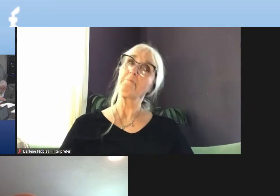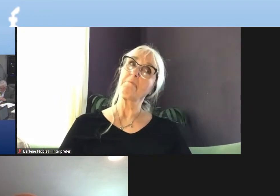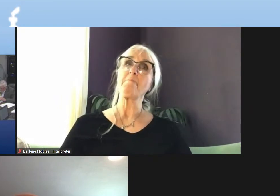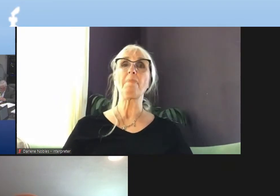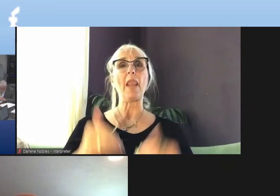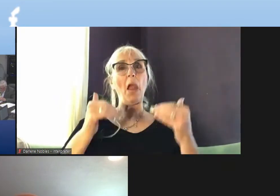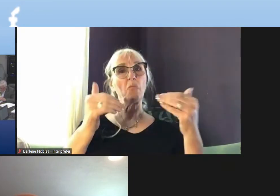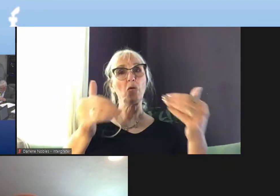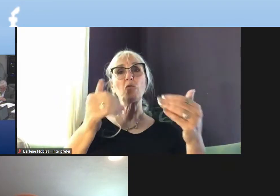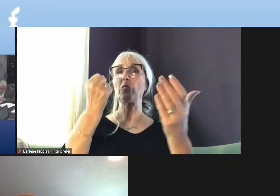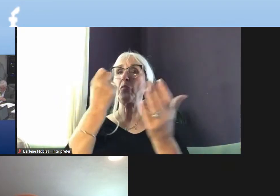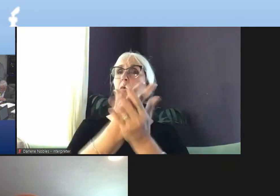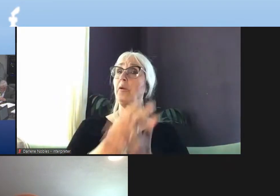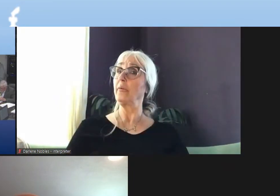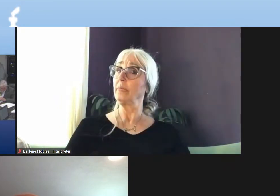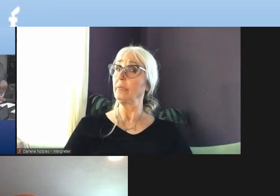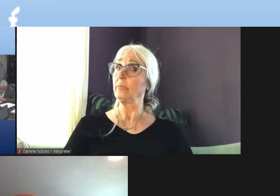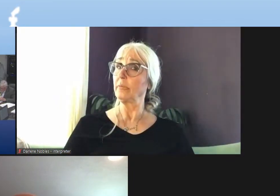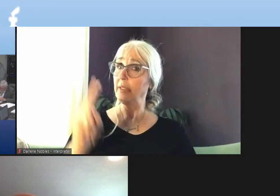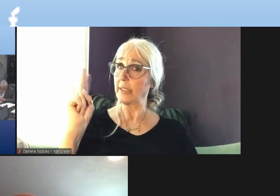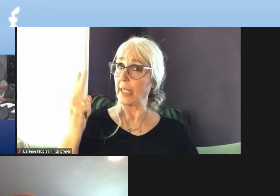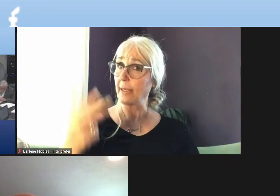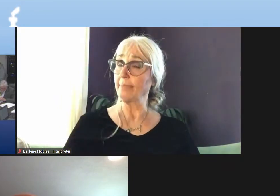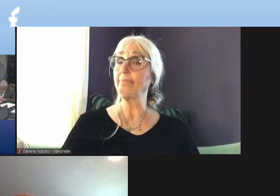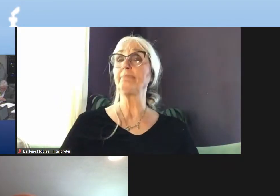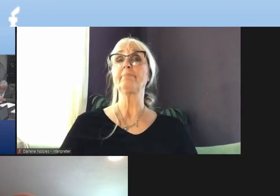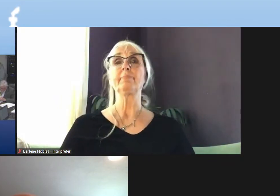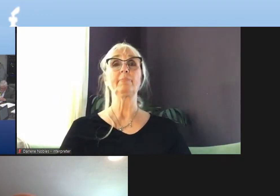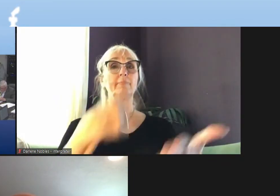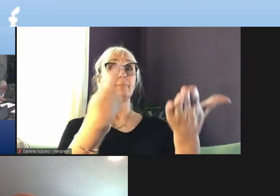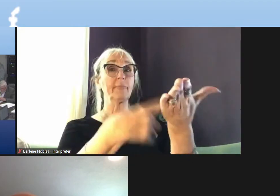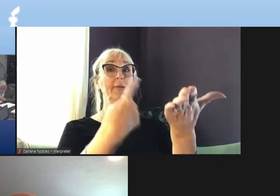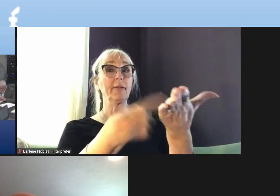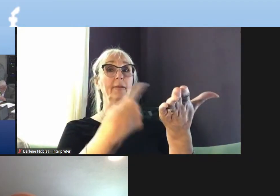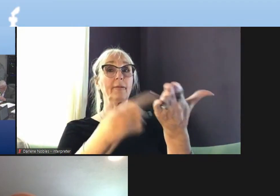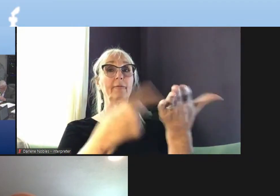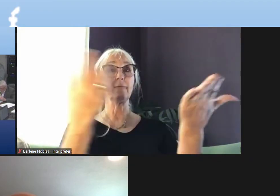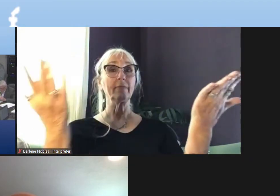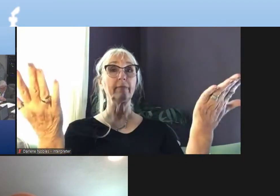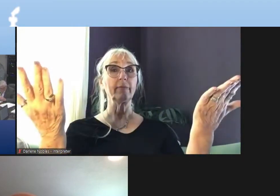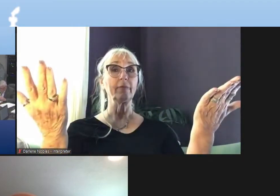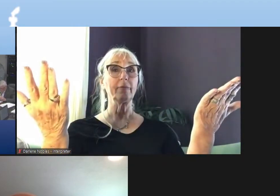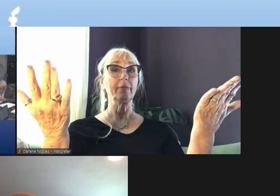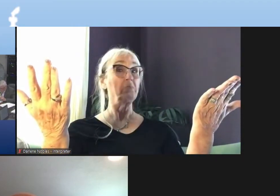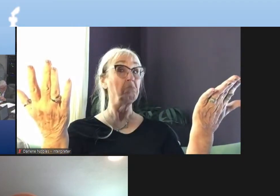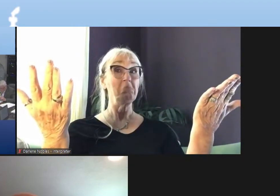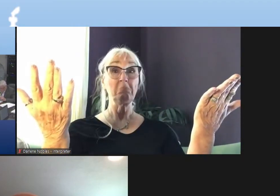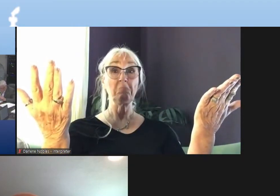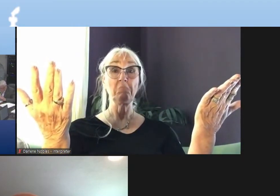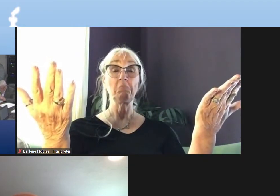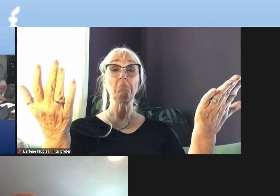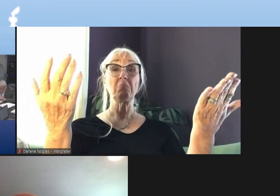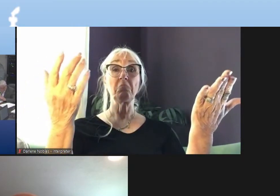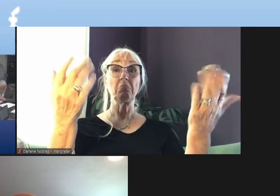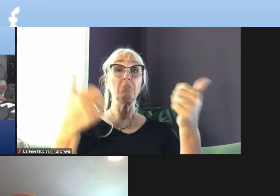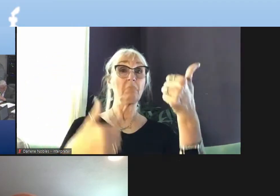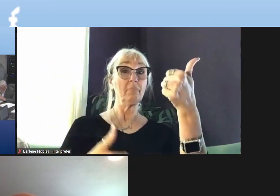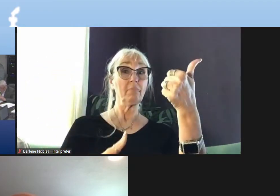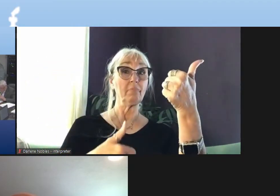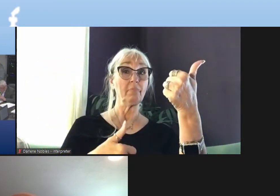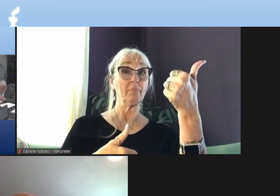that. Is there a second? Second. Motion made and second. Any other discussion? No other discussion, all in favor say aye.